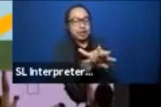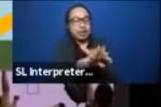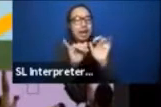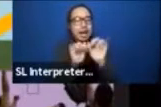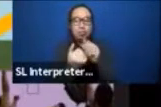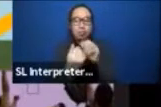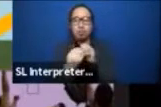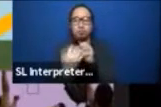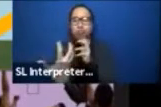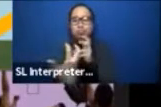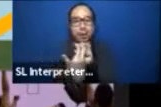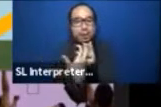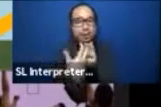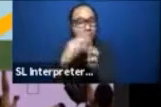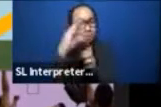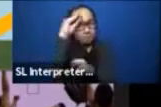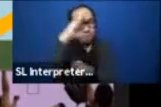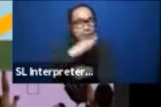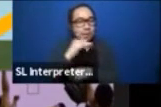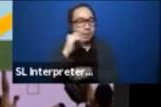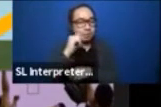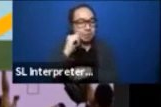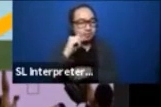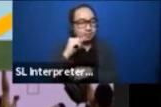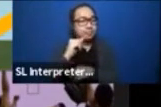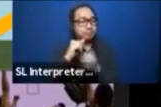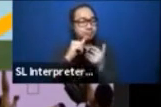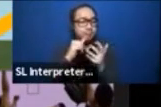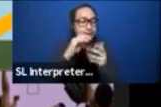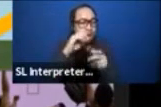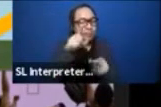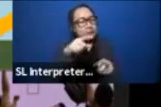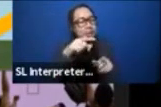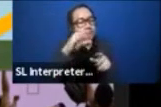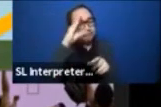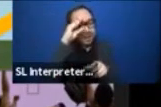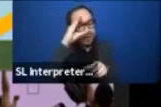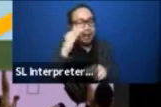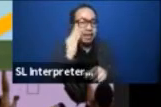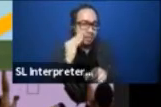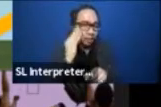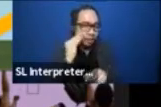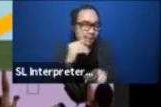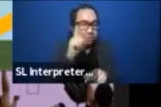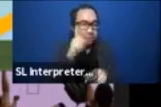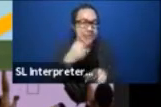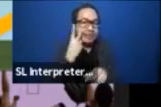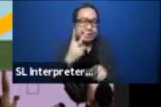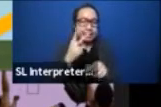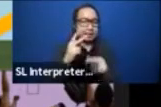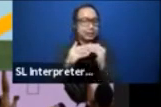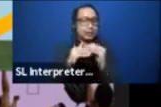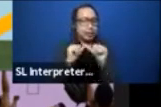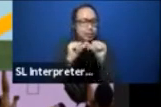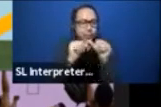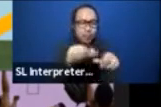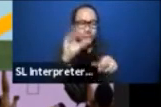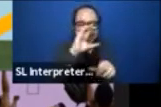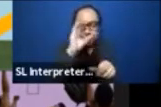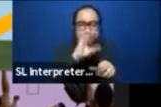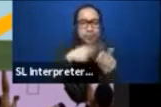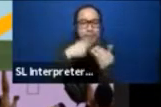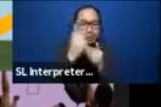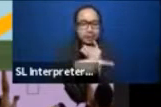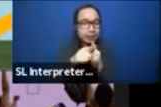to also ensure that men find reasons to stay with programming and find them reflective enough, because